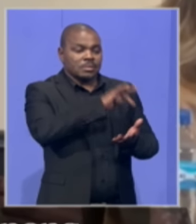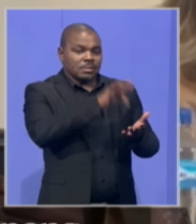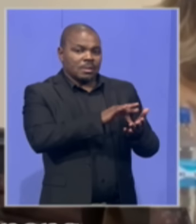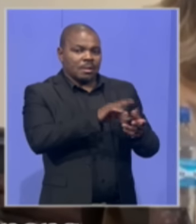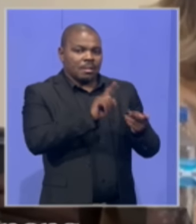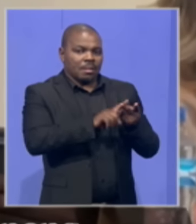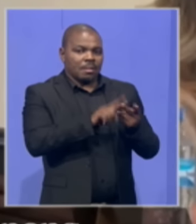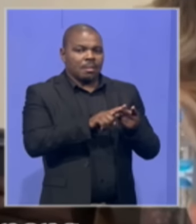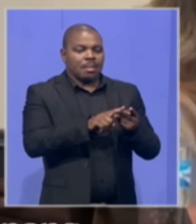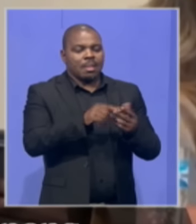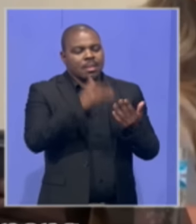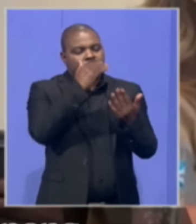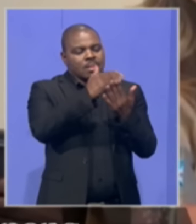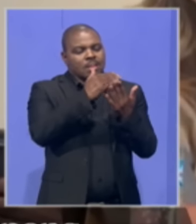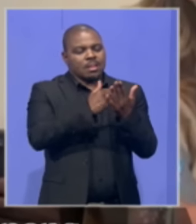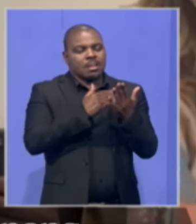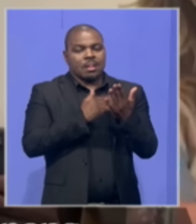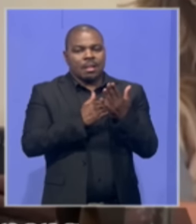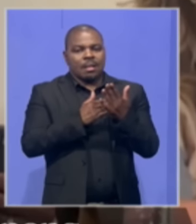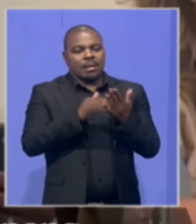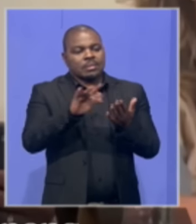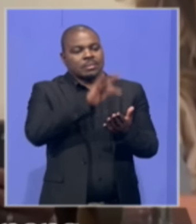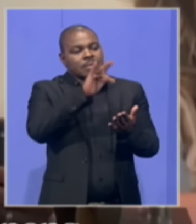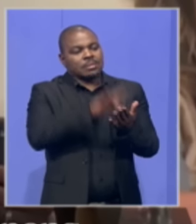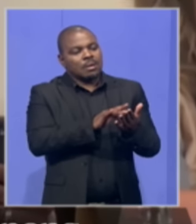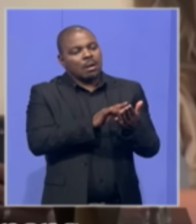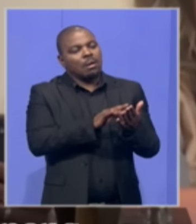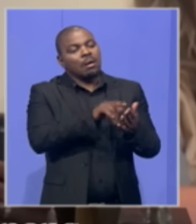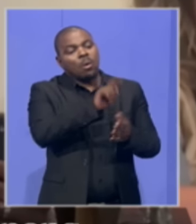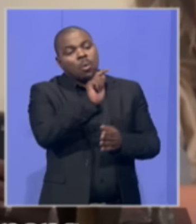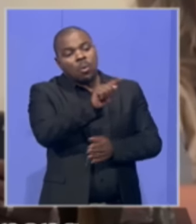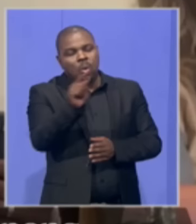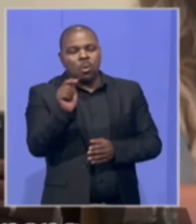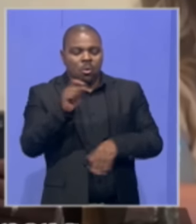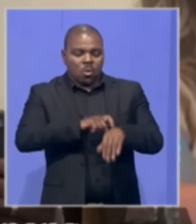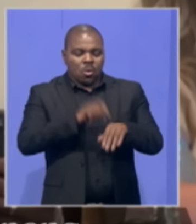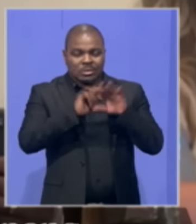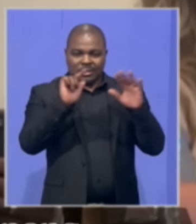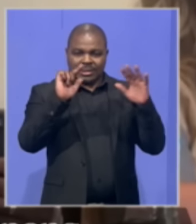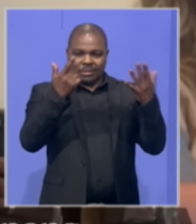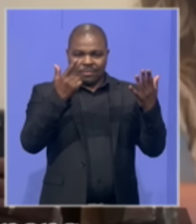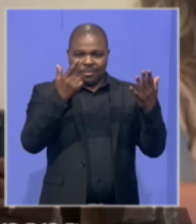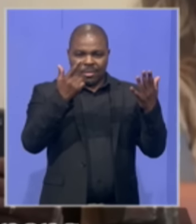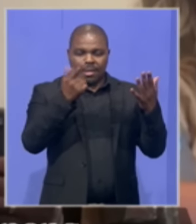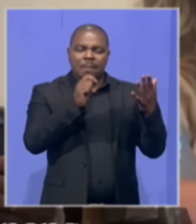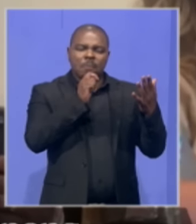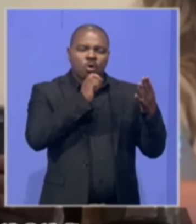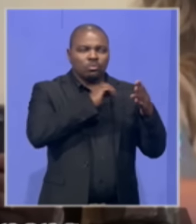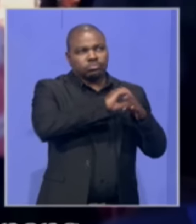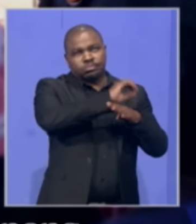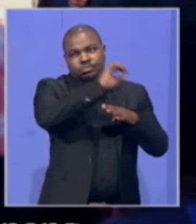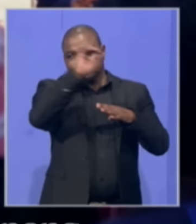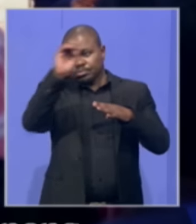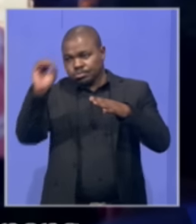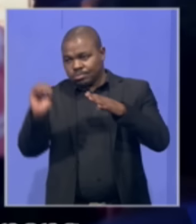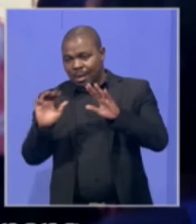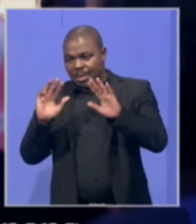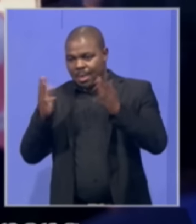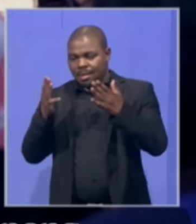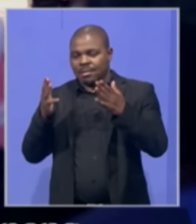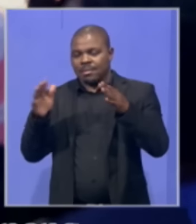list of polling stations will open from 7 a.m. to 9 p.m. in the evening. Kwa mebileng